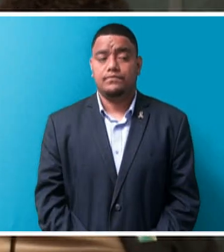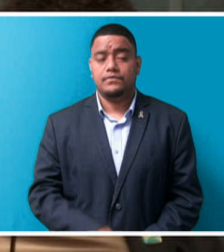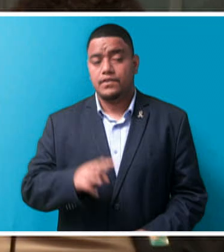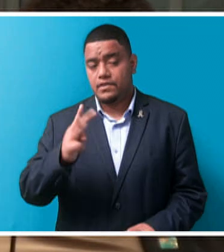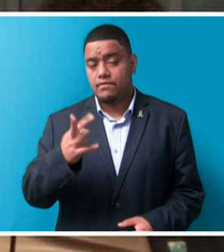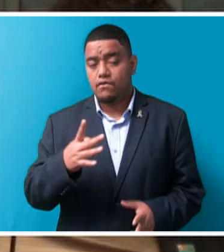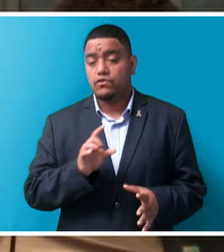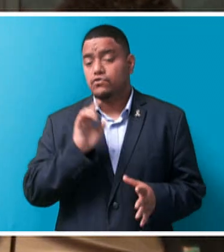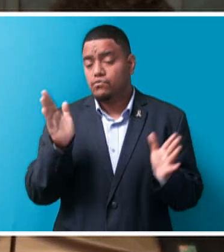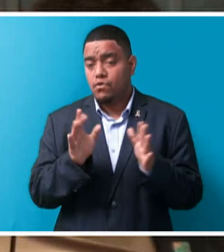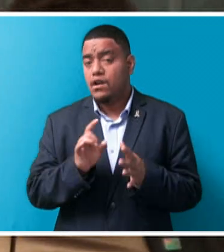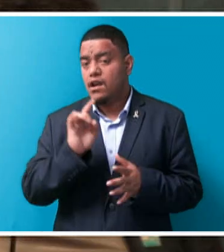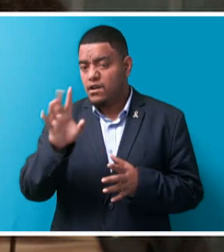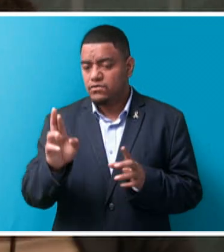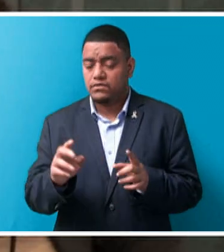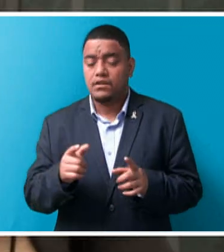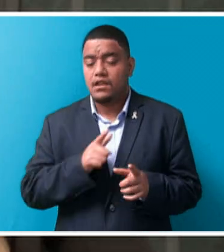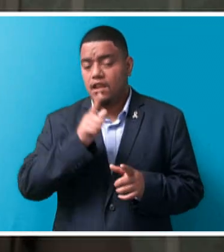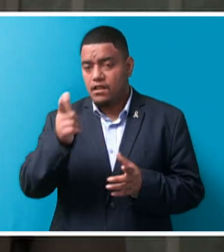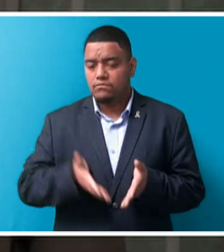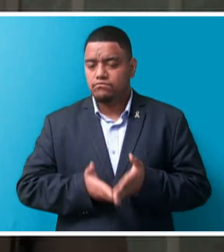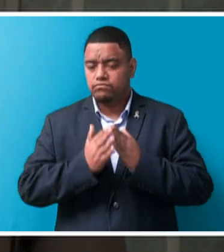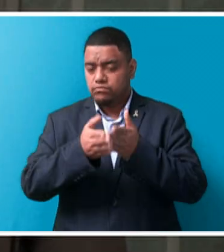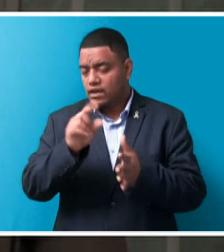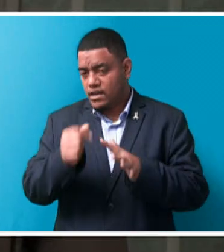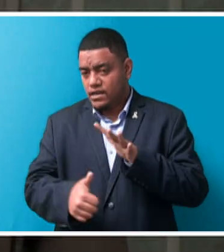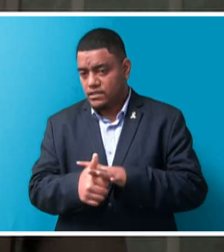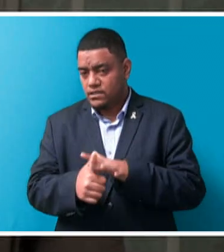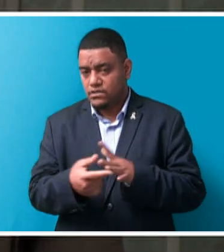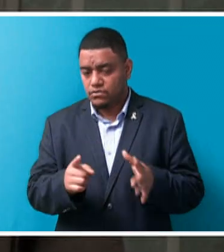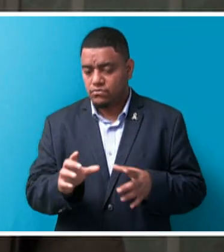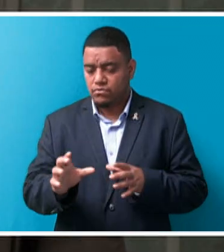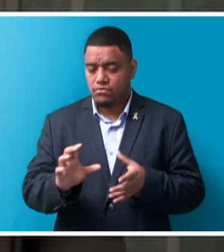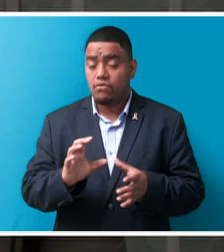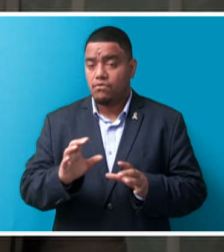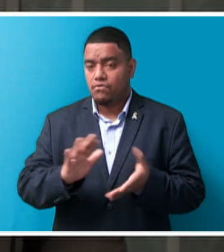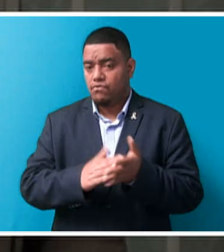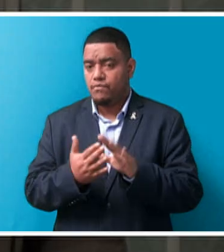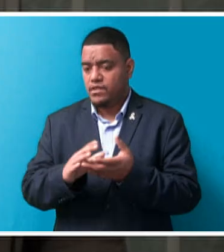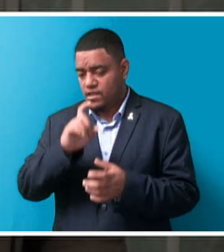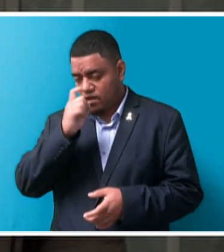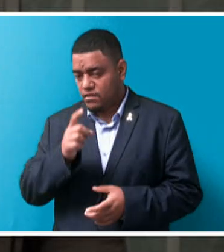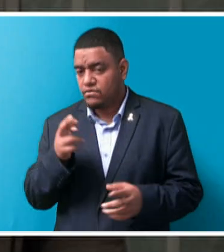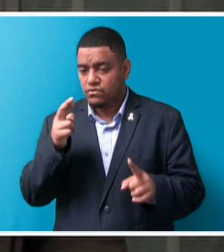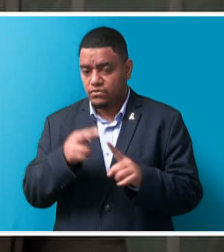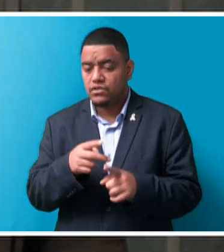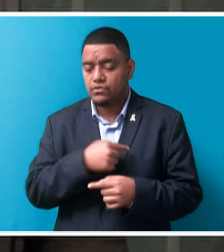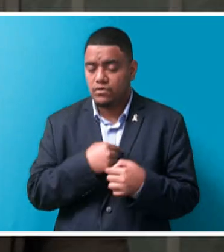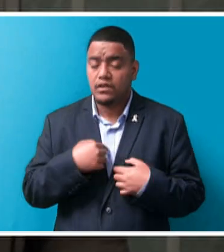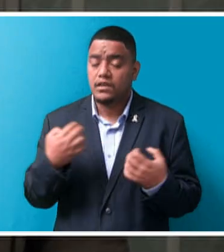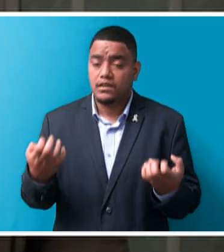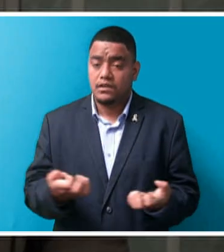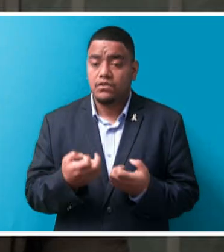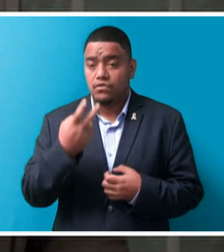smaller outreaches, where larger vessels cannot access remote channel communities, we will reinforce the